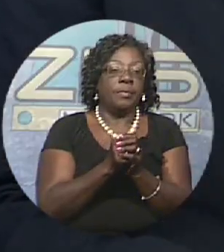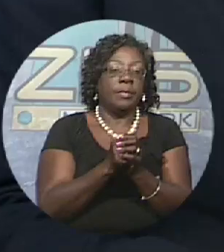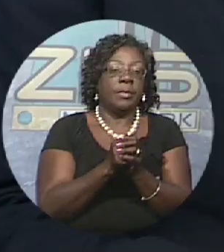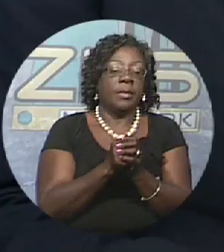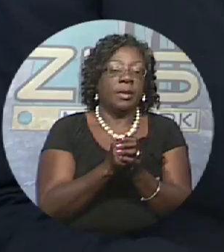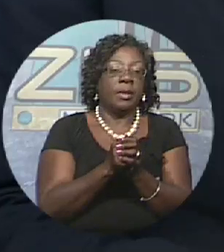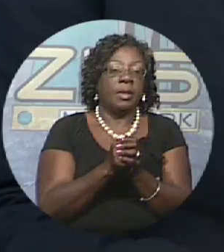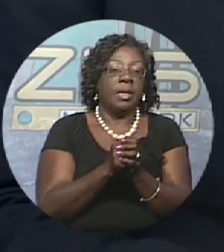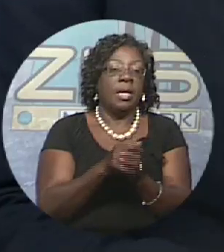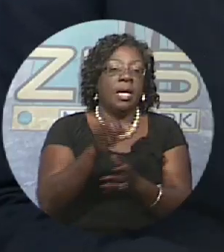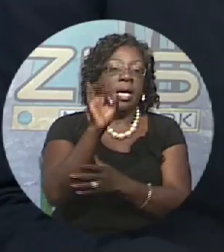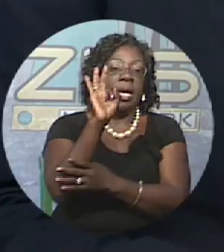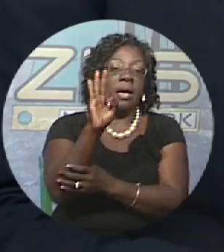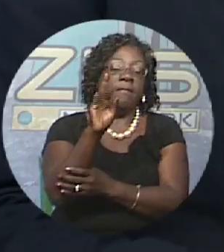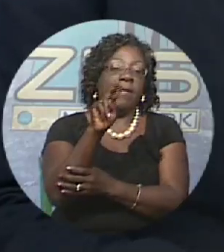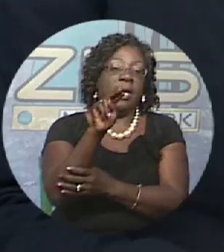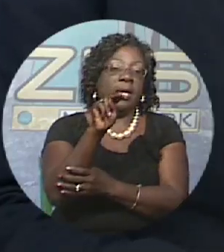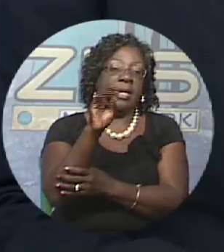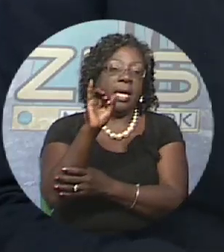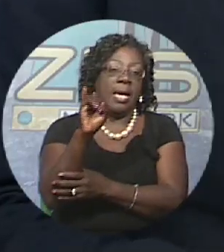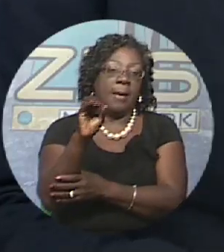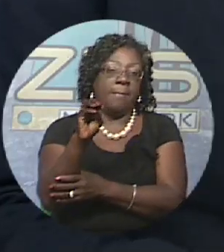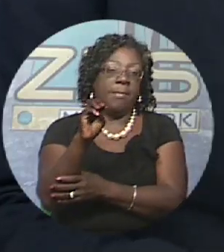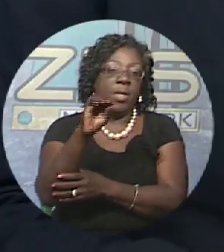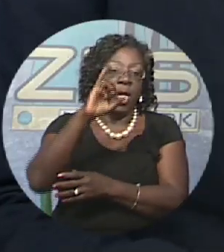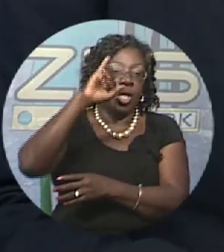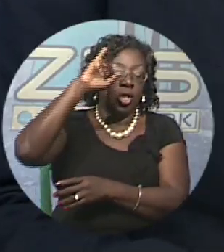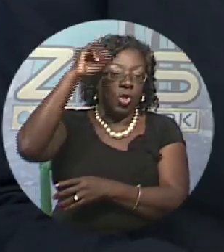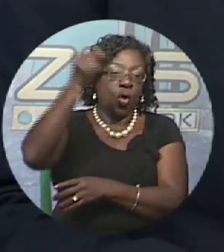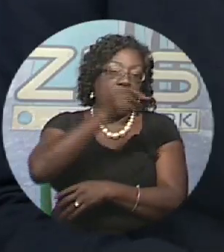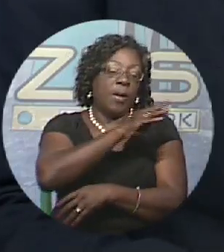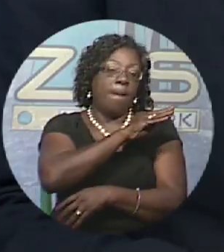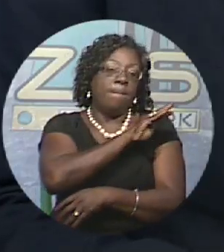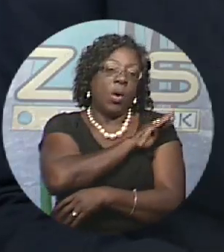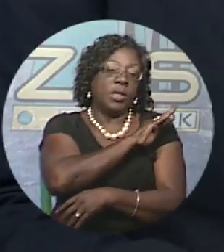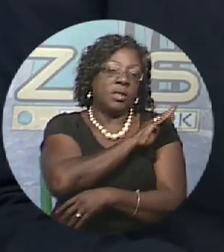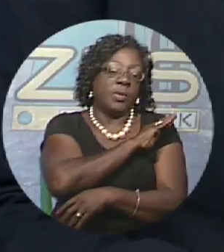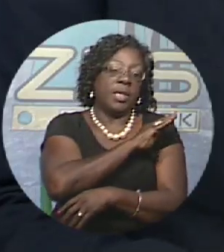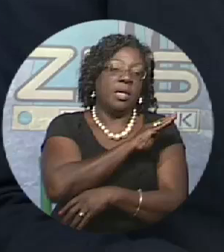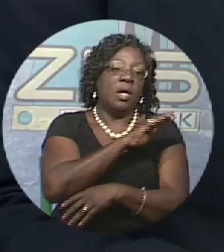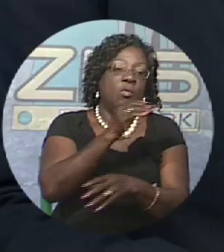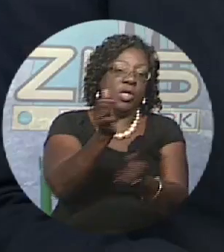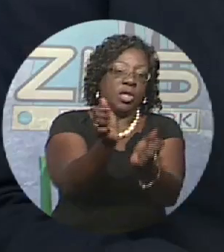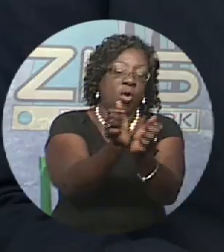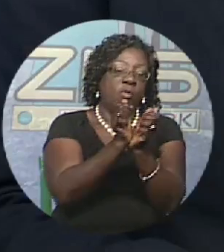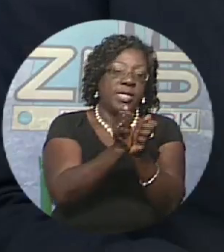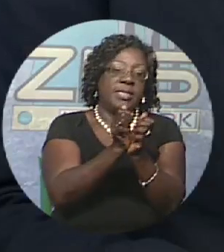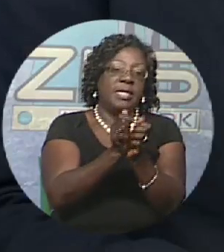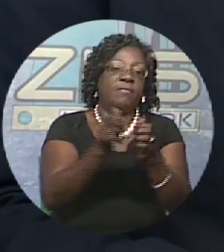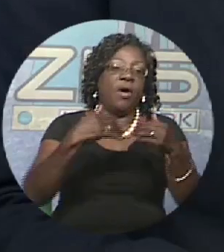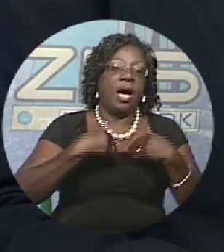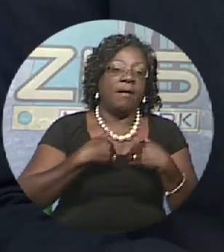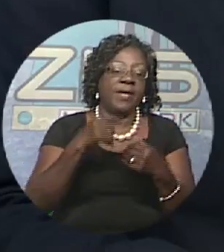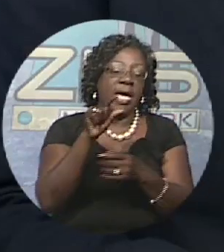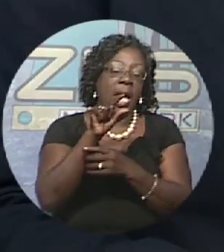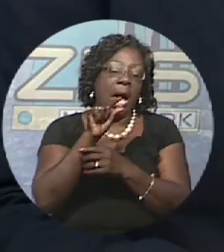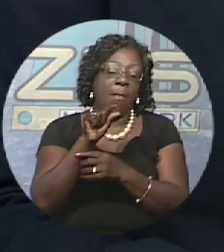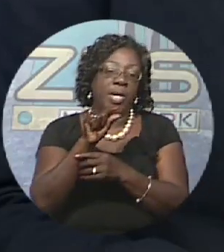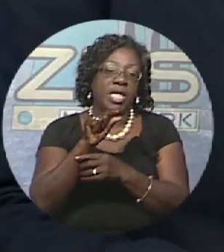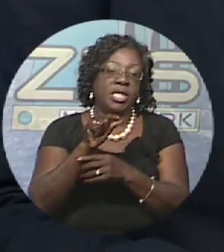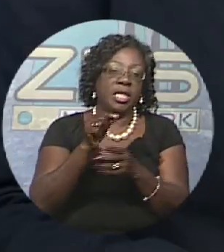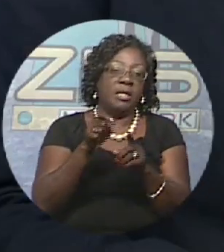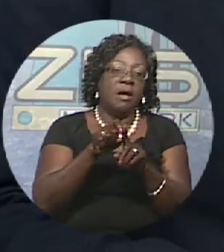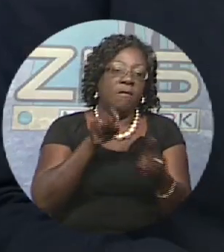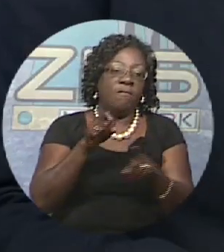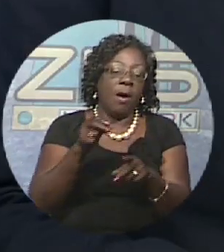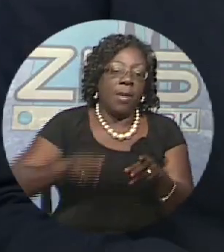Well, it seems Free National Movement Senator John Bostwick is in some deep trouble tonight after he was arrested for possession of ammunition. Police say the